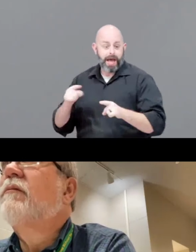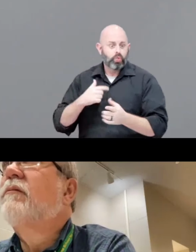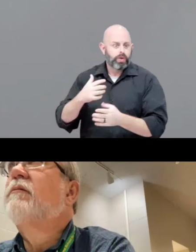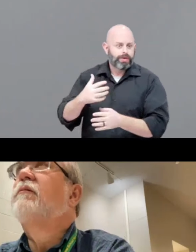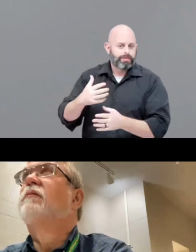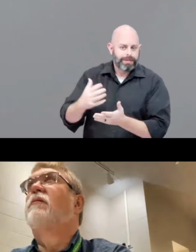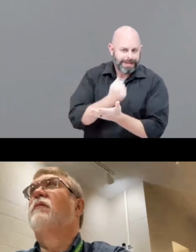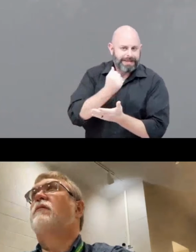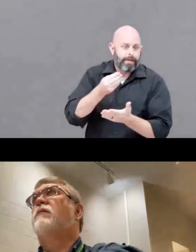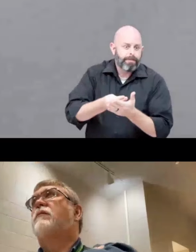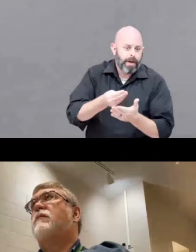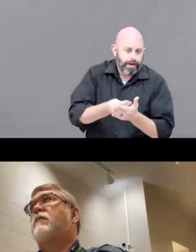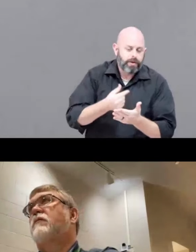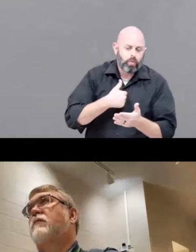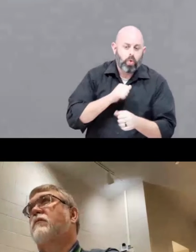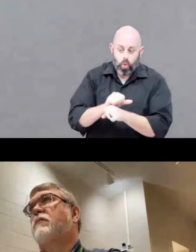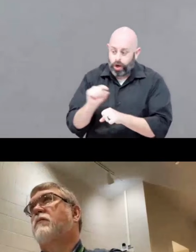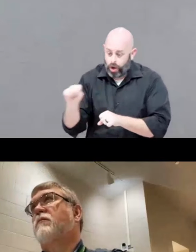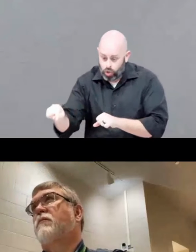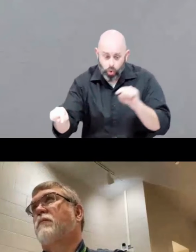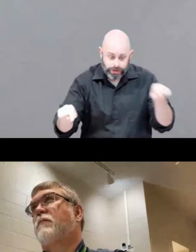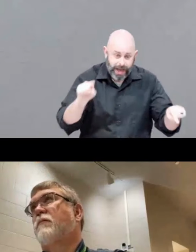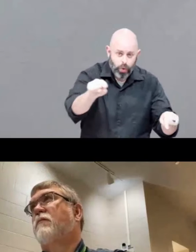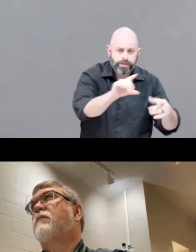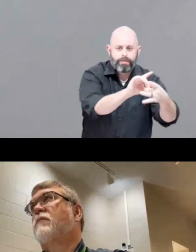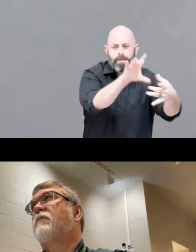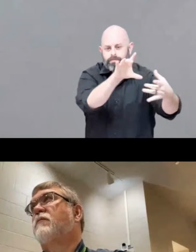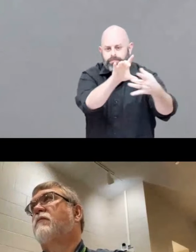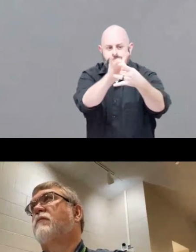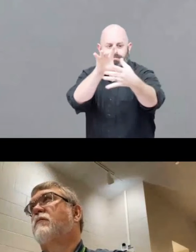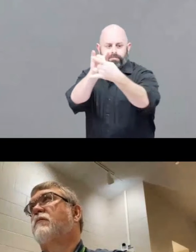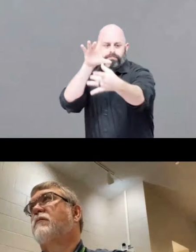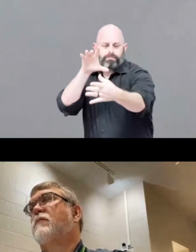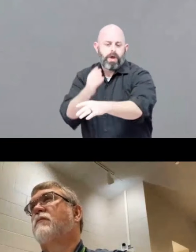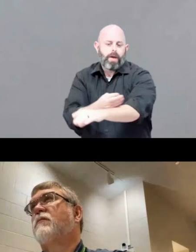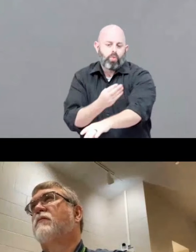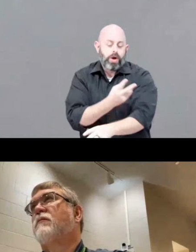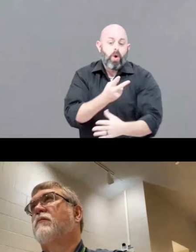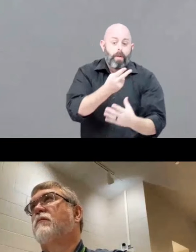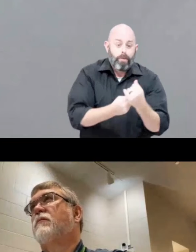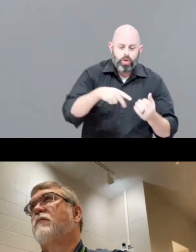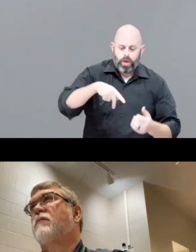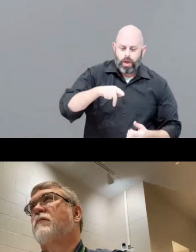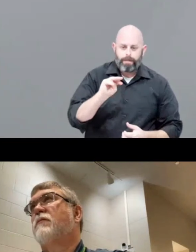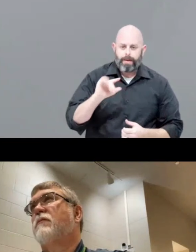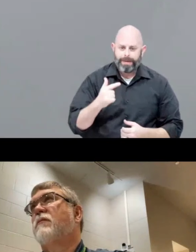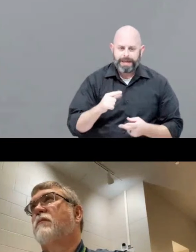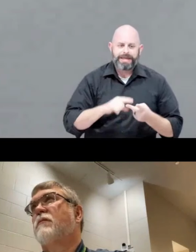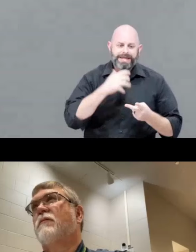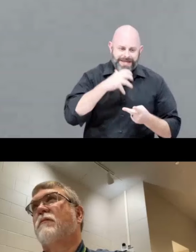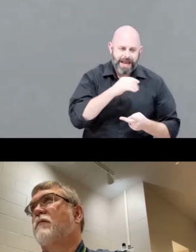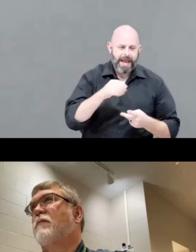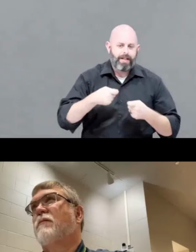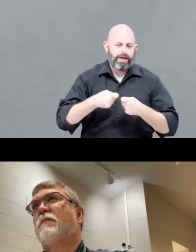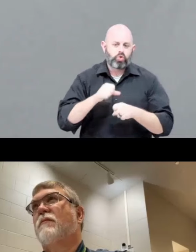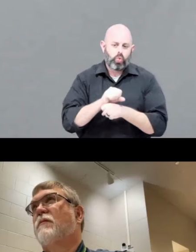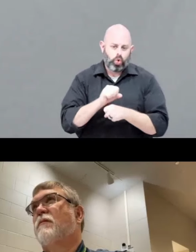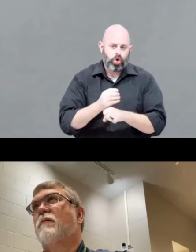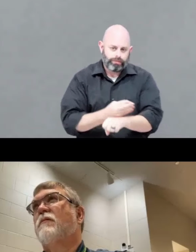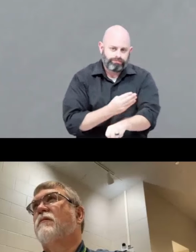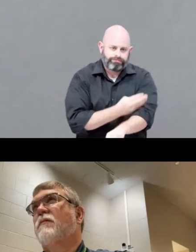money and we, are working in those areas, we are trying to upgrade both the plumbing, the heating, and the electrical work.